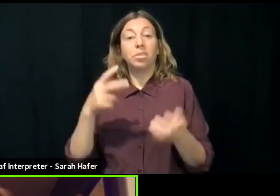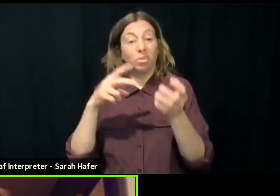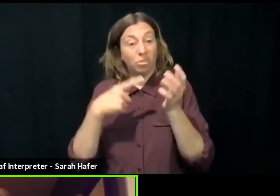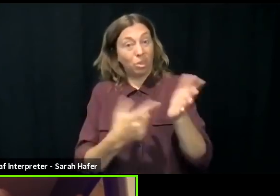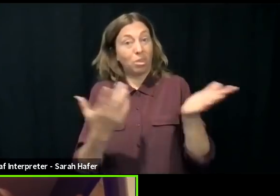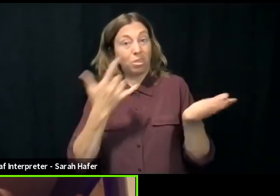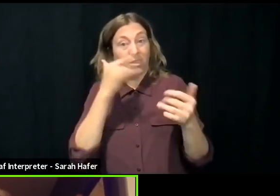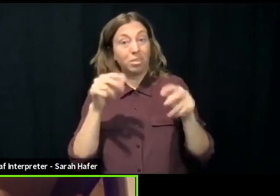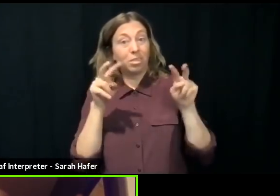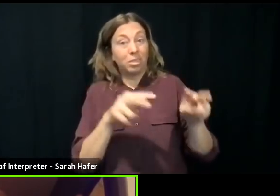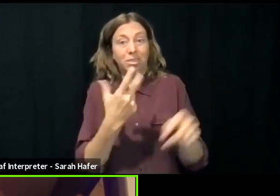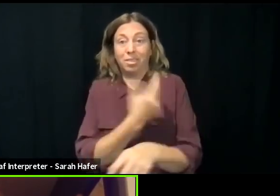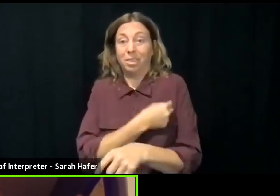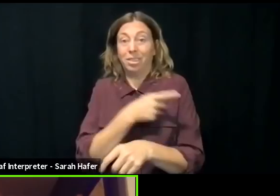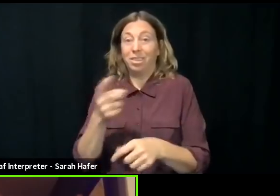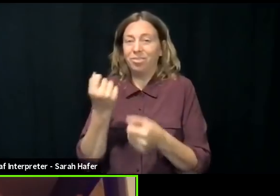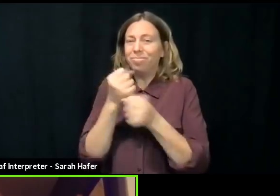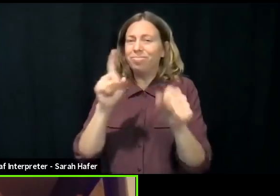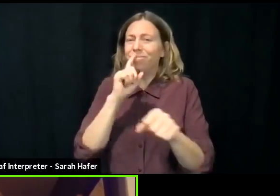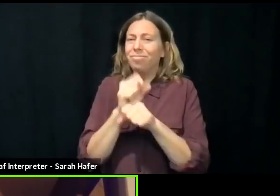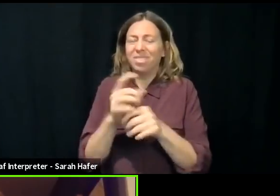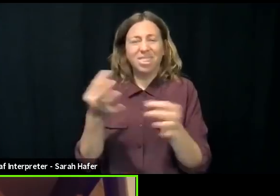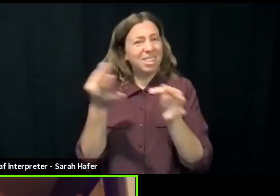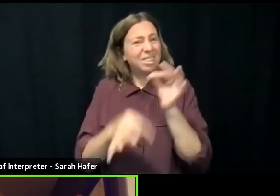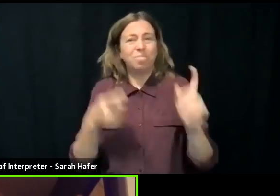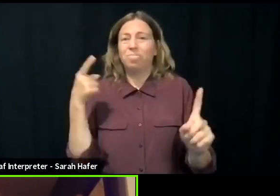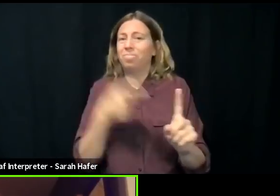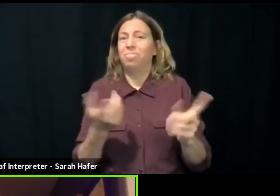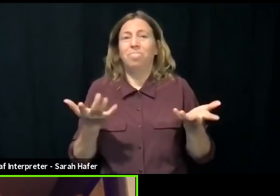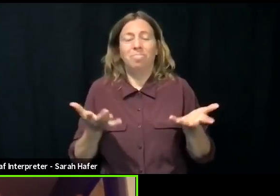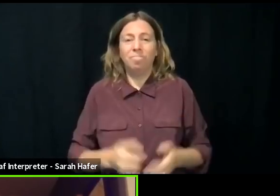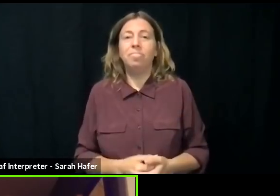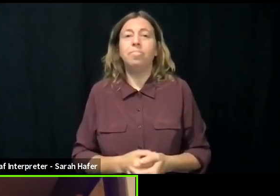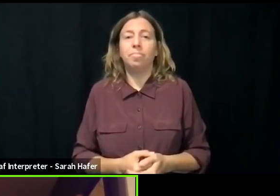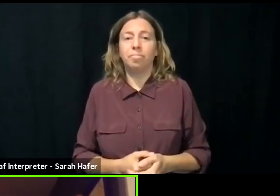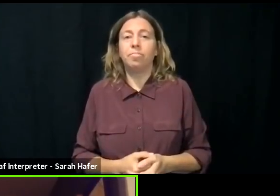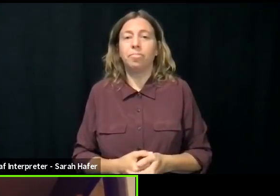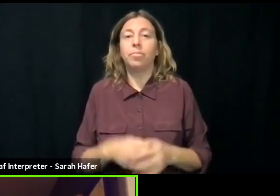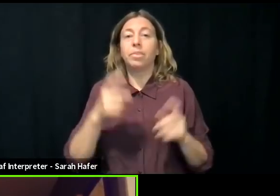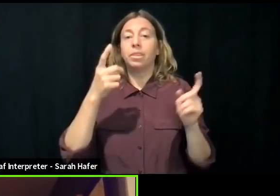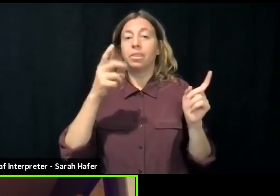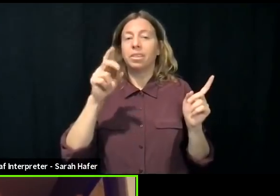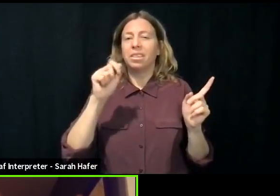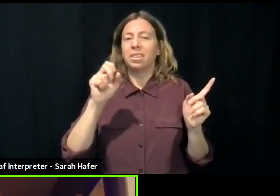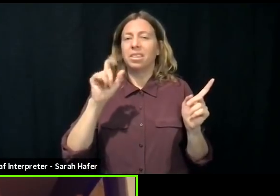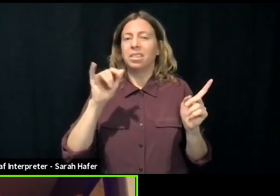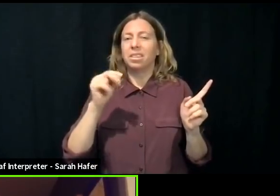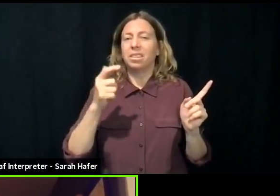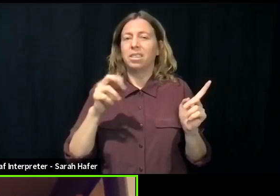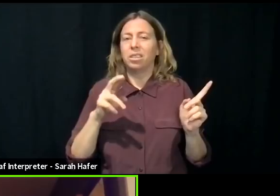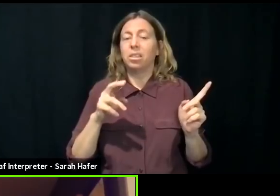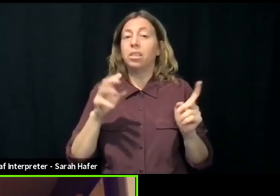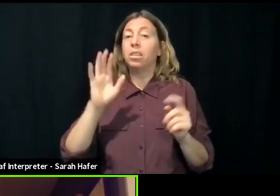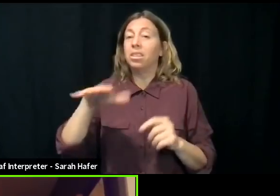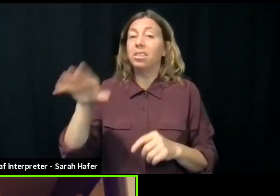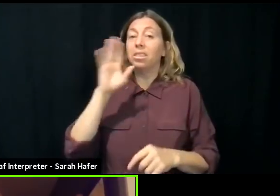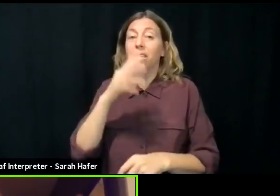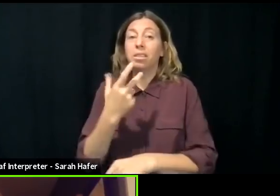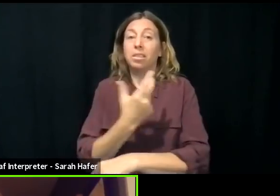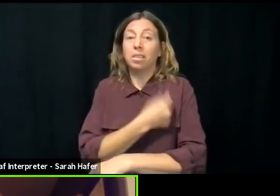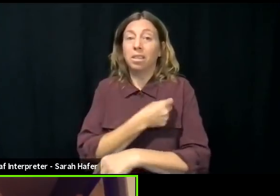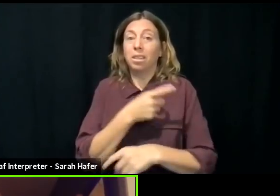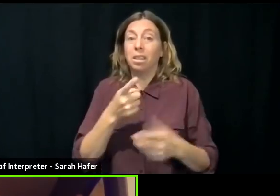The data clearly show that if you are fully vaccinated, you can have confidence that a get-together with friends, a day at work alongside others